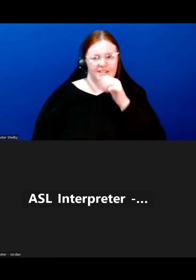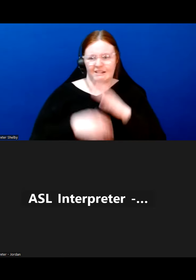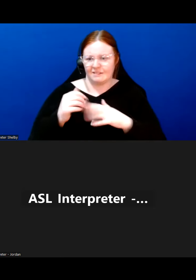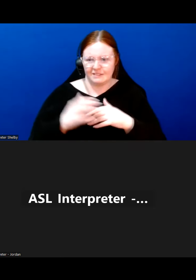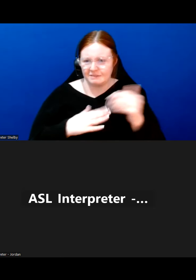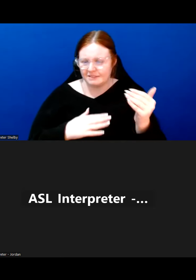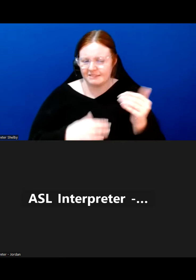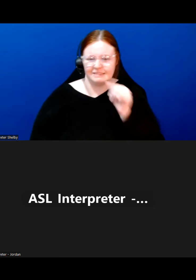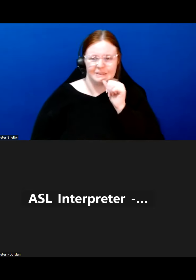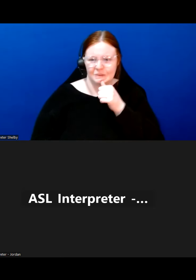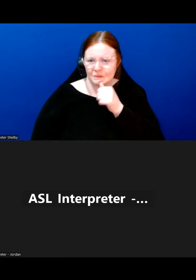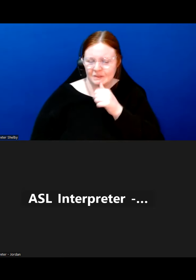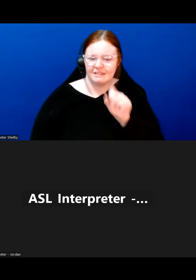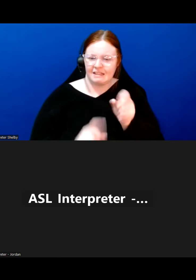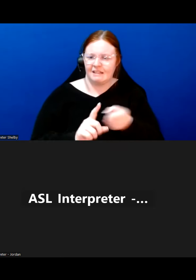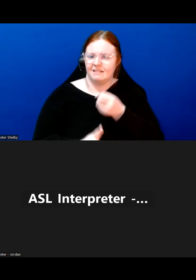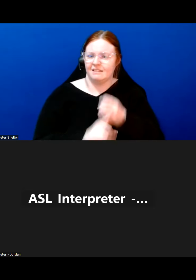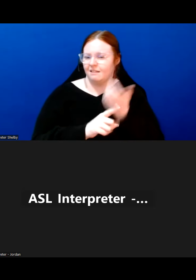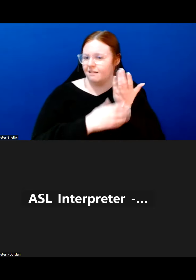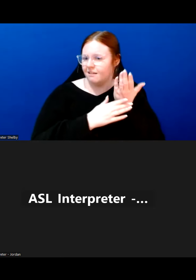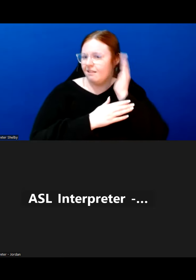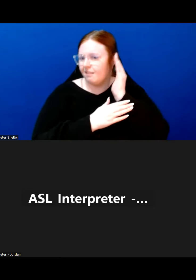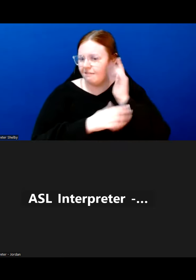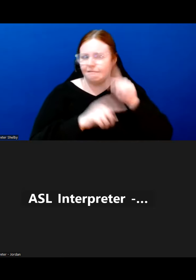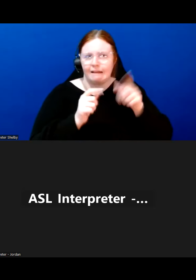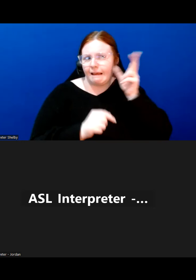how much it can dull your hearing.